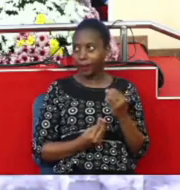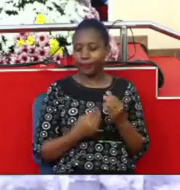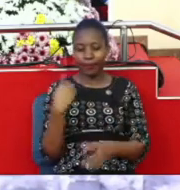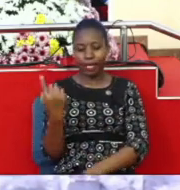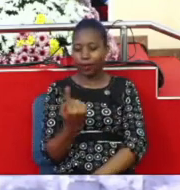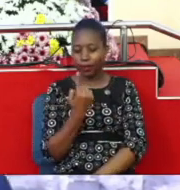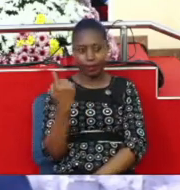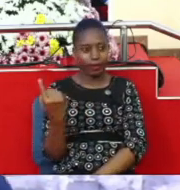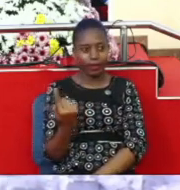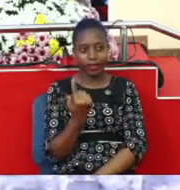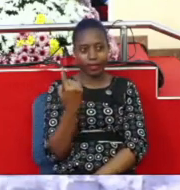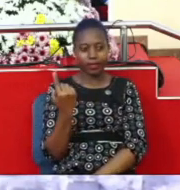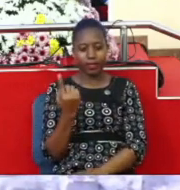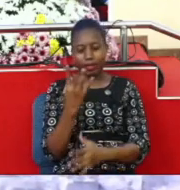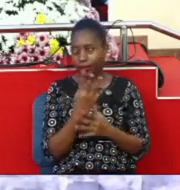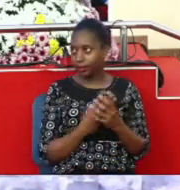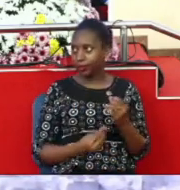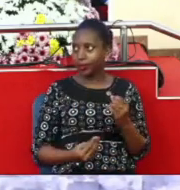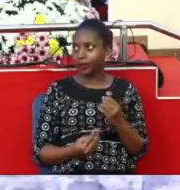loneliness, disappointment.